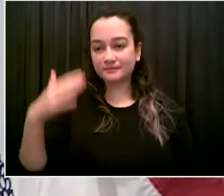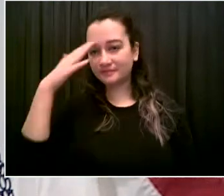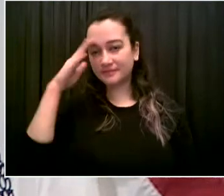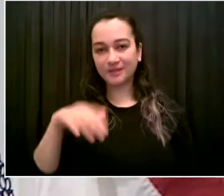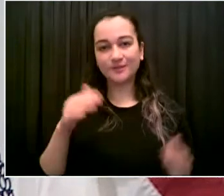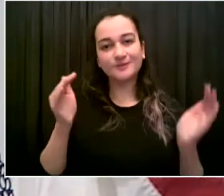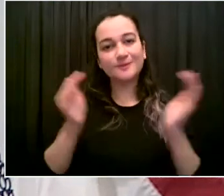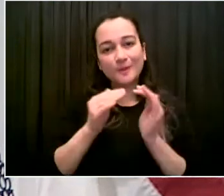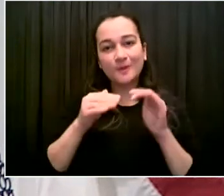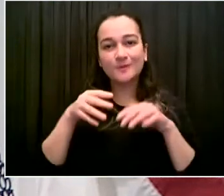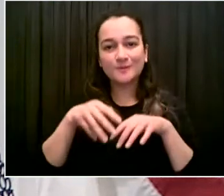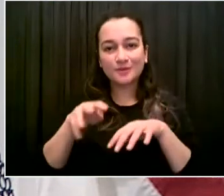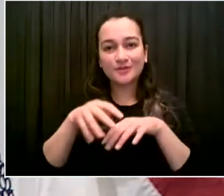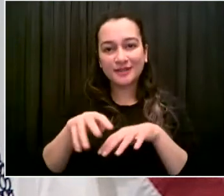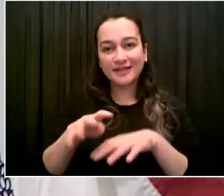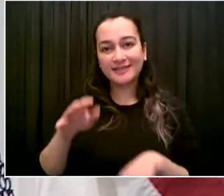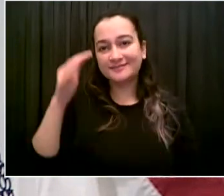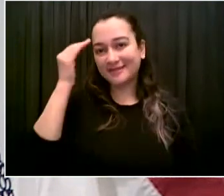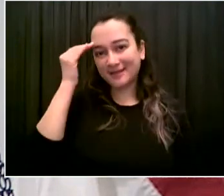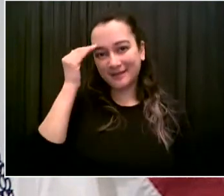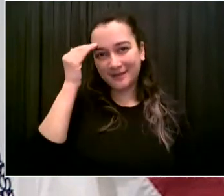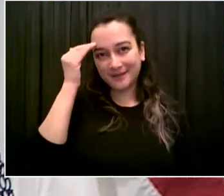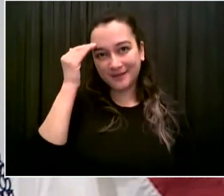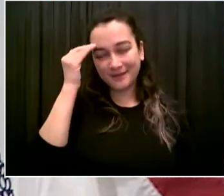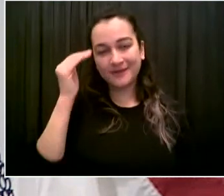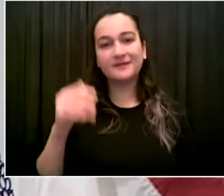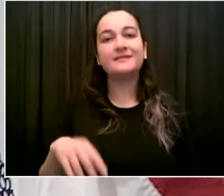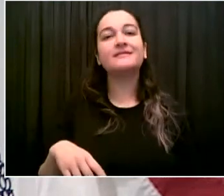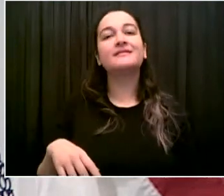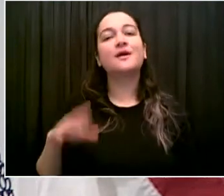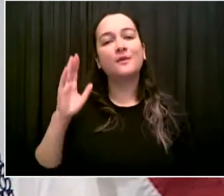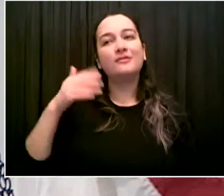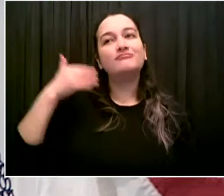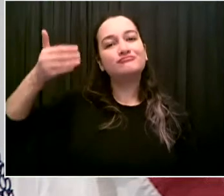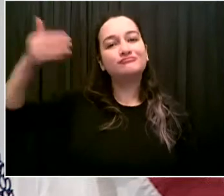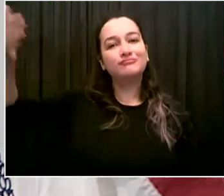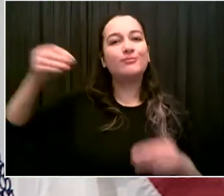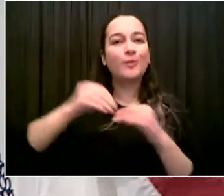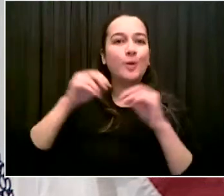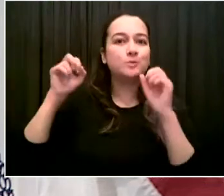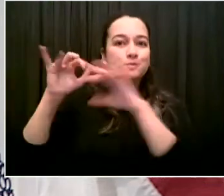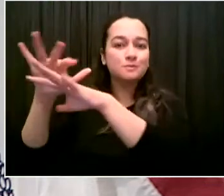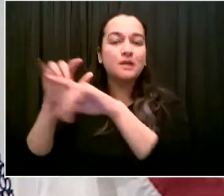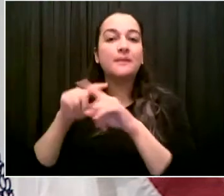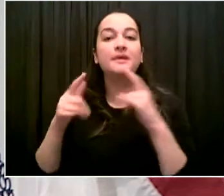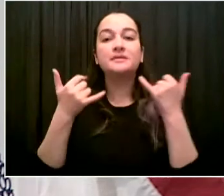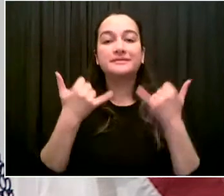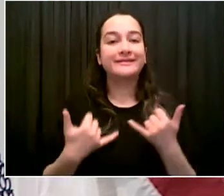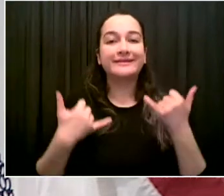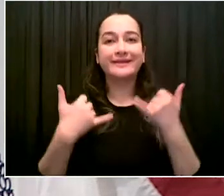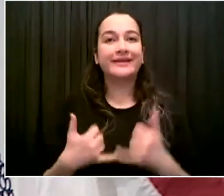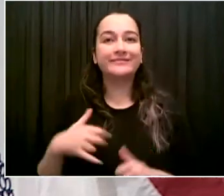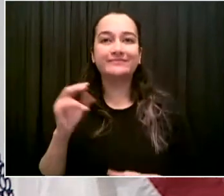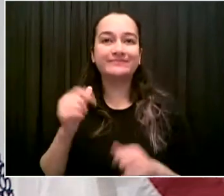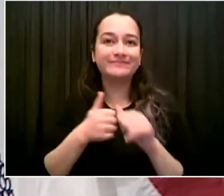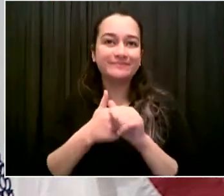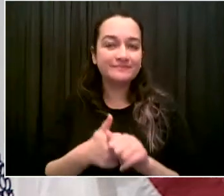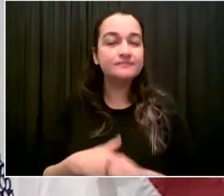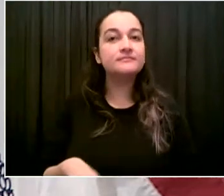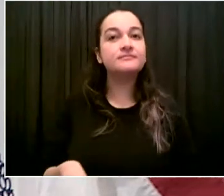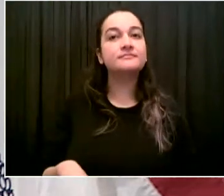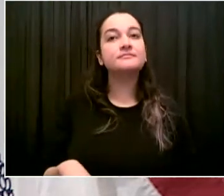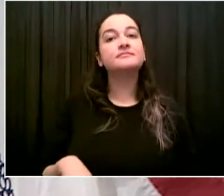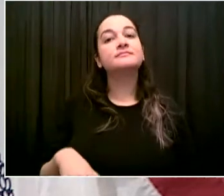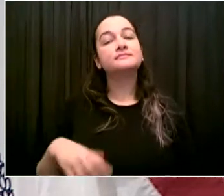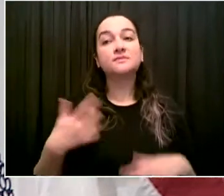the sense that we are consistently moving towards bringing our city back, towards a recovery for all of us. And